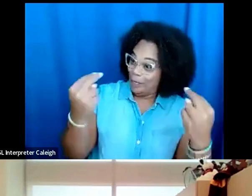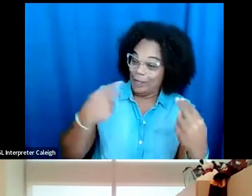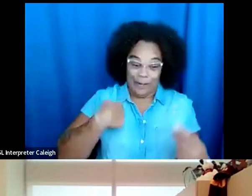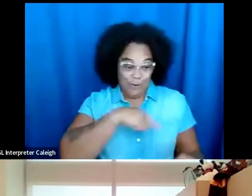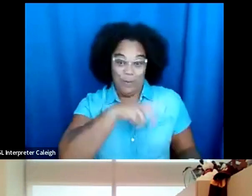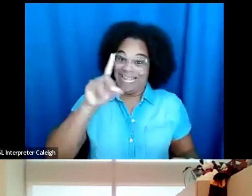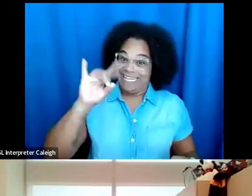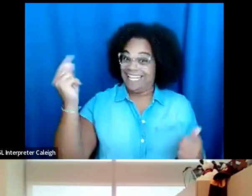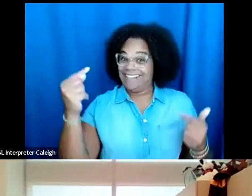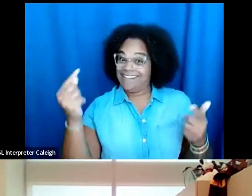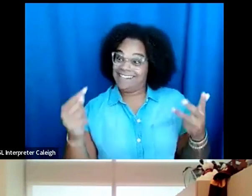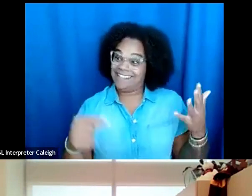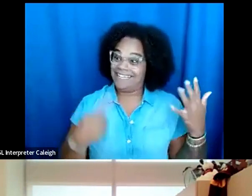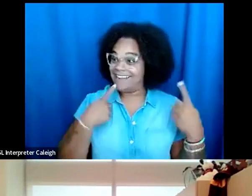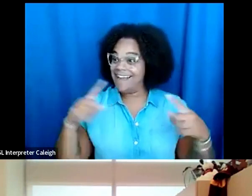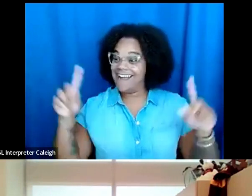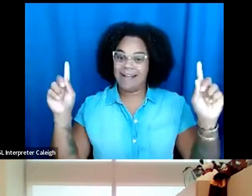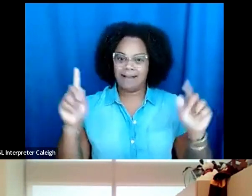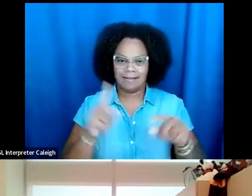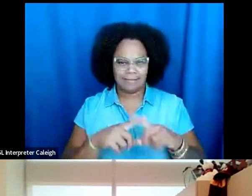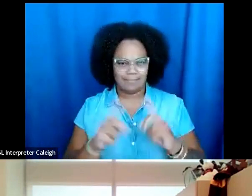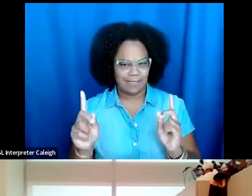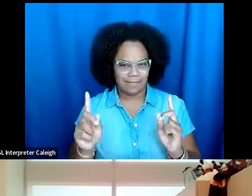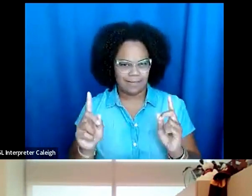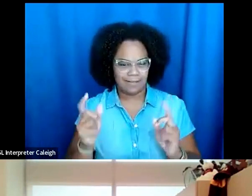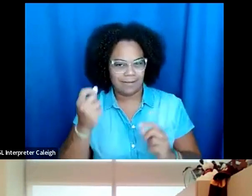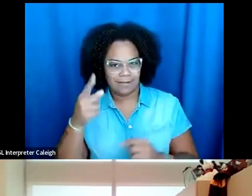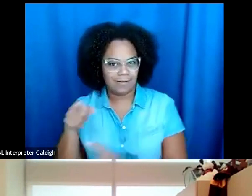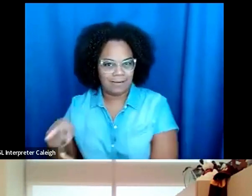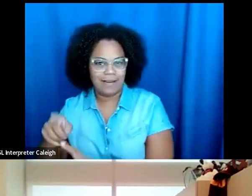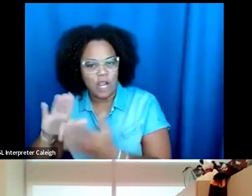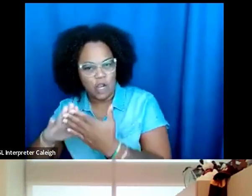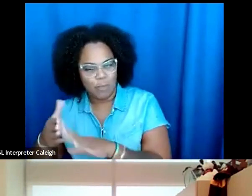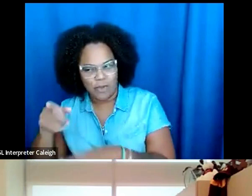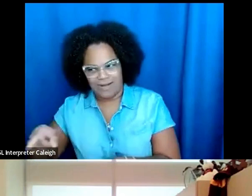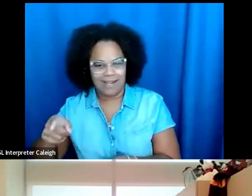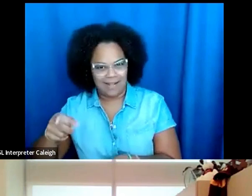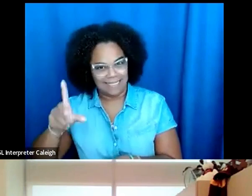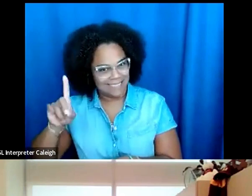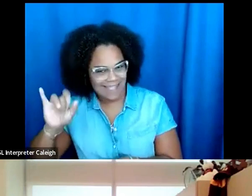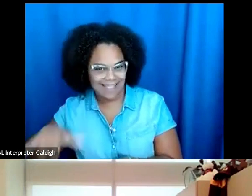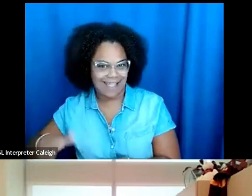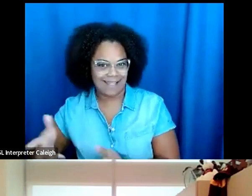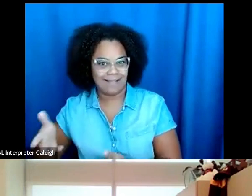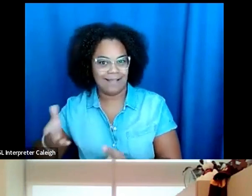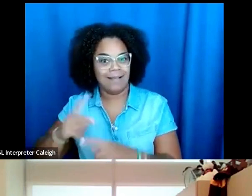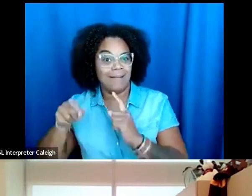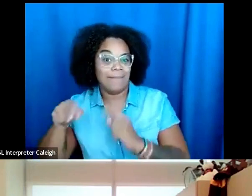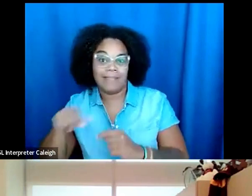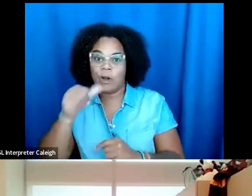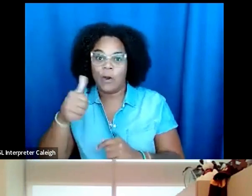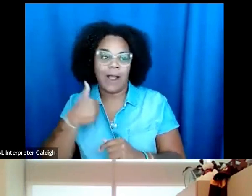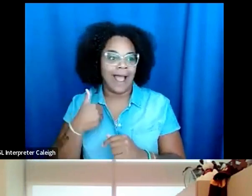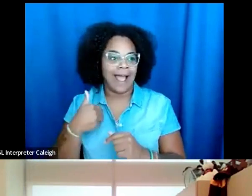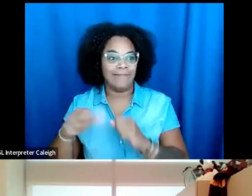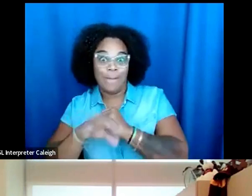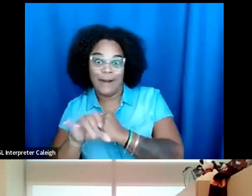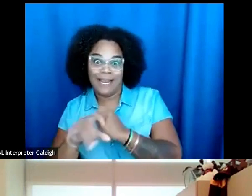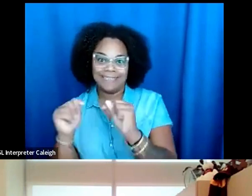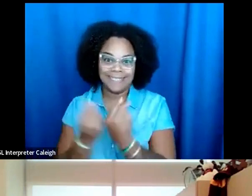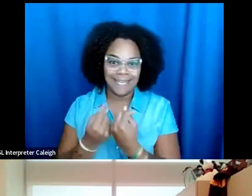But the community may not have a marketing department and a social media team, and that can lead to some friction that was